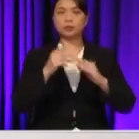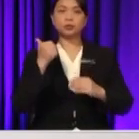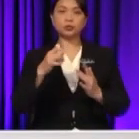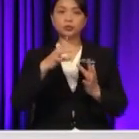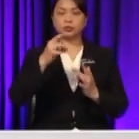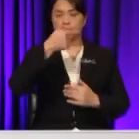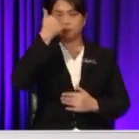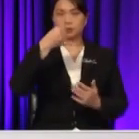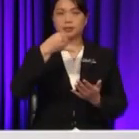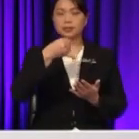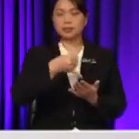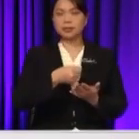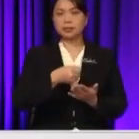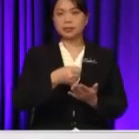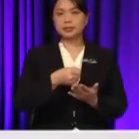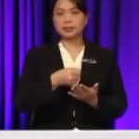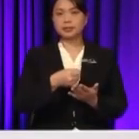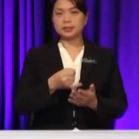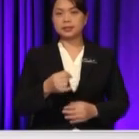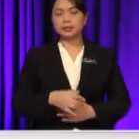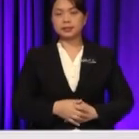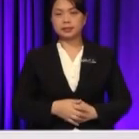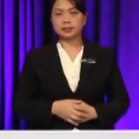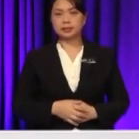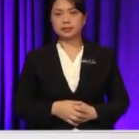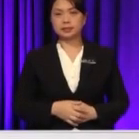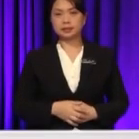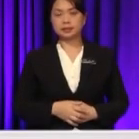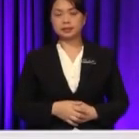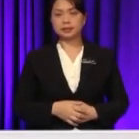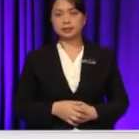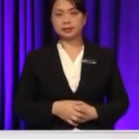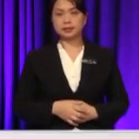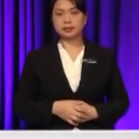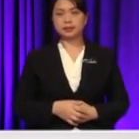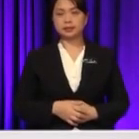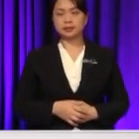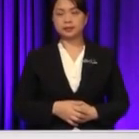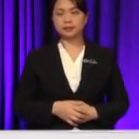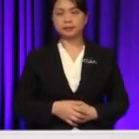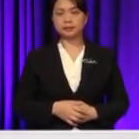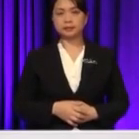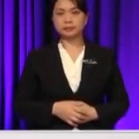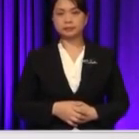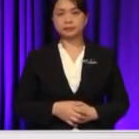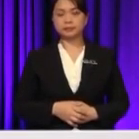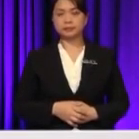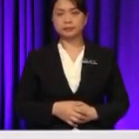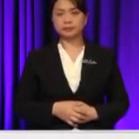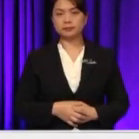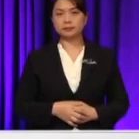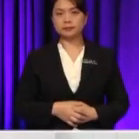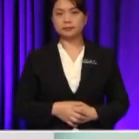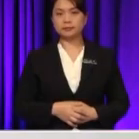it is expensive. So I noticed a spelling error, choice, C-H-O-I-C-E. So eating at home is definitely a good choice because it